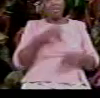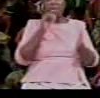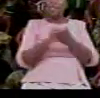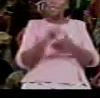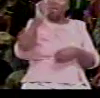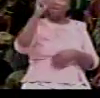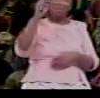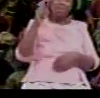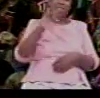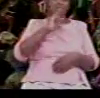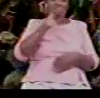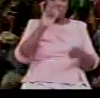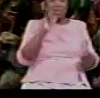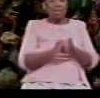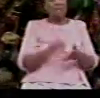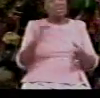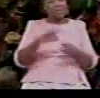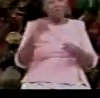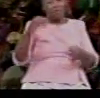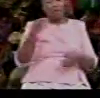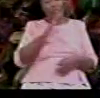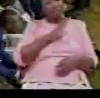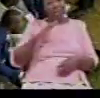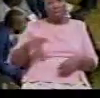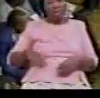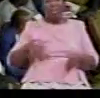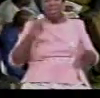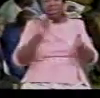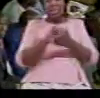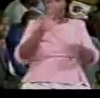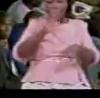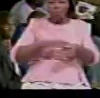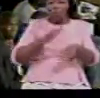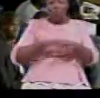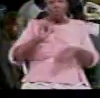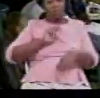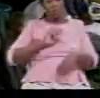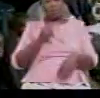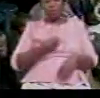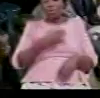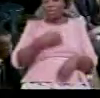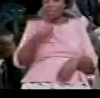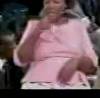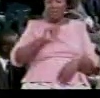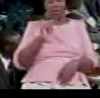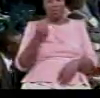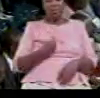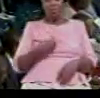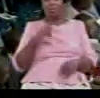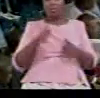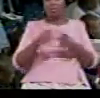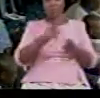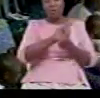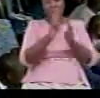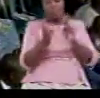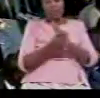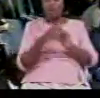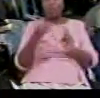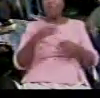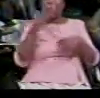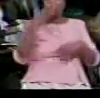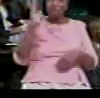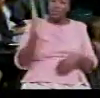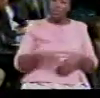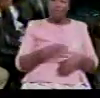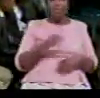is that Spirit of Christ that wants us and tells us to repent of evil. In